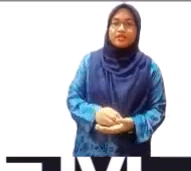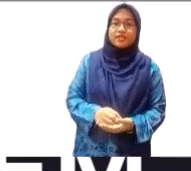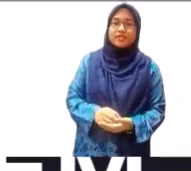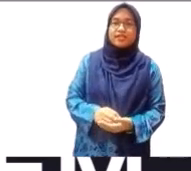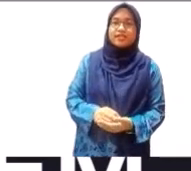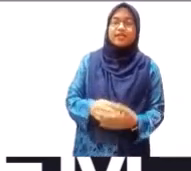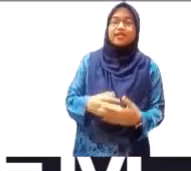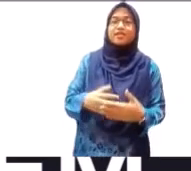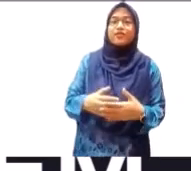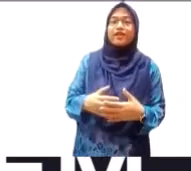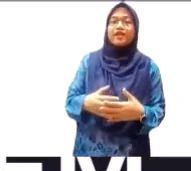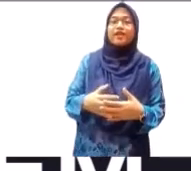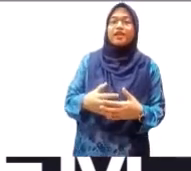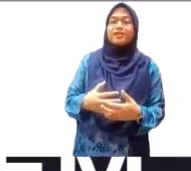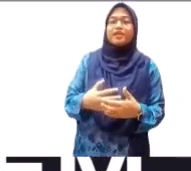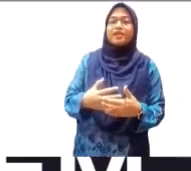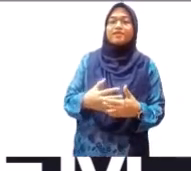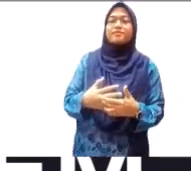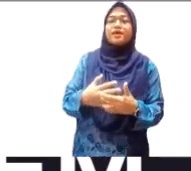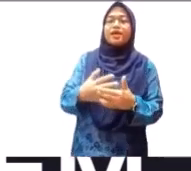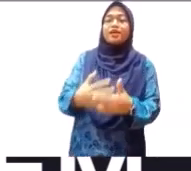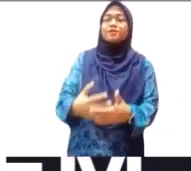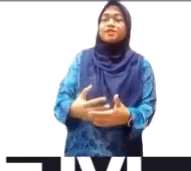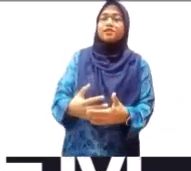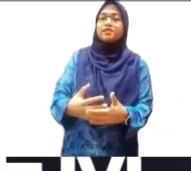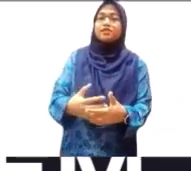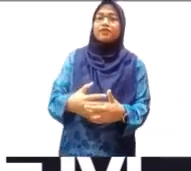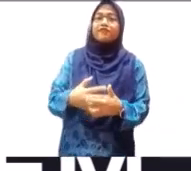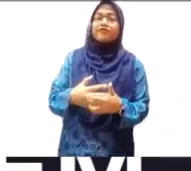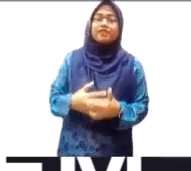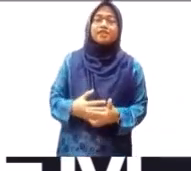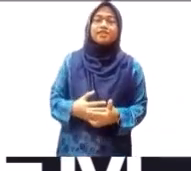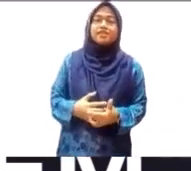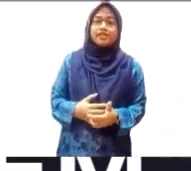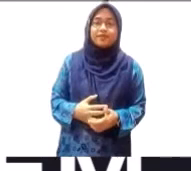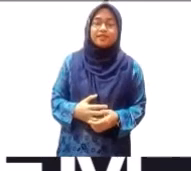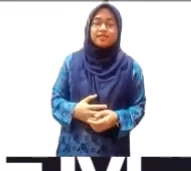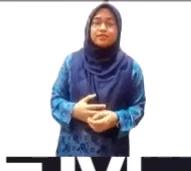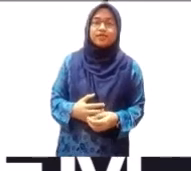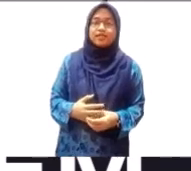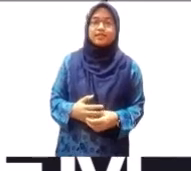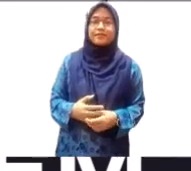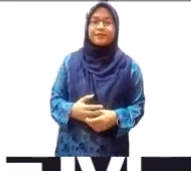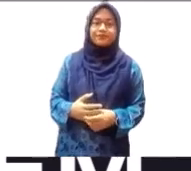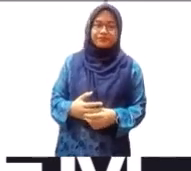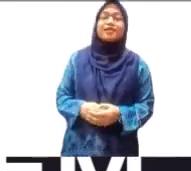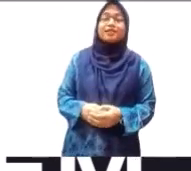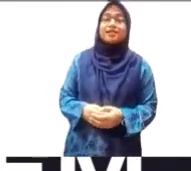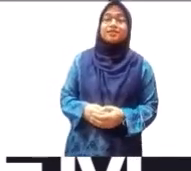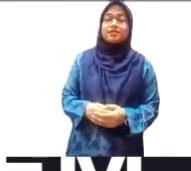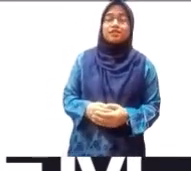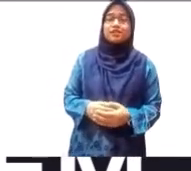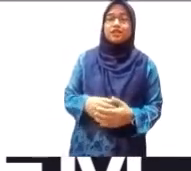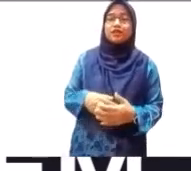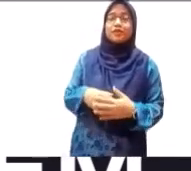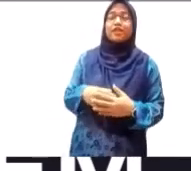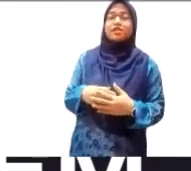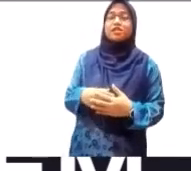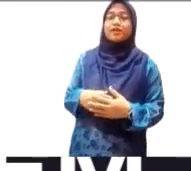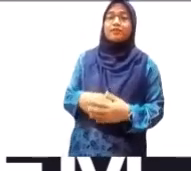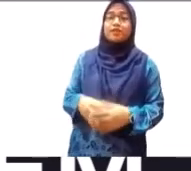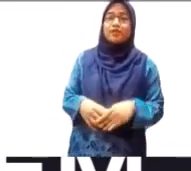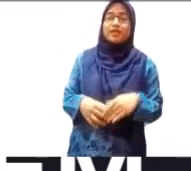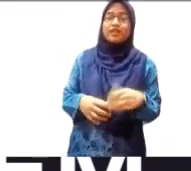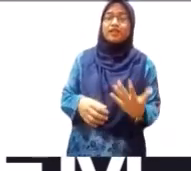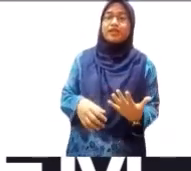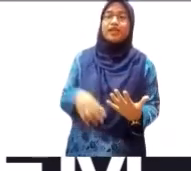their courses. That is why it became an obstacle for these disability students. This results in communication